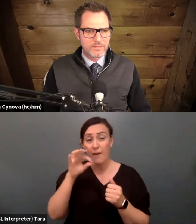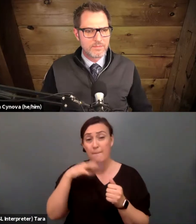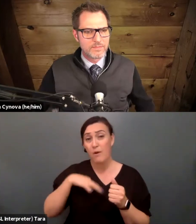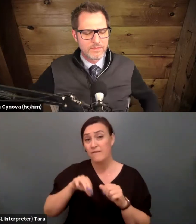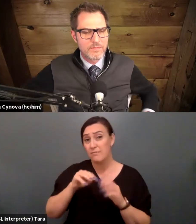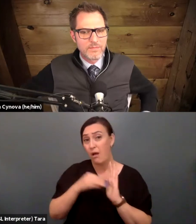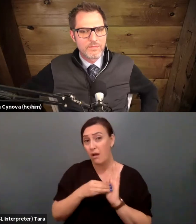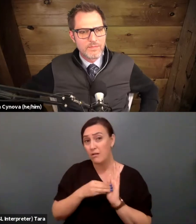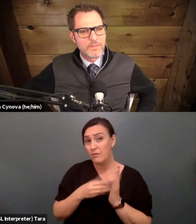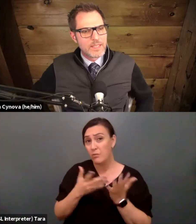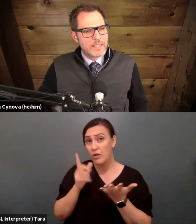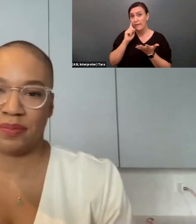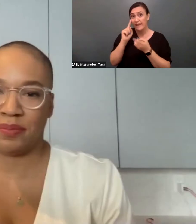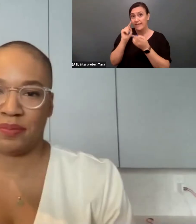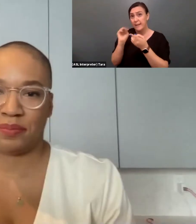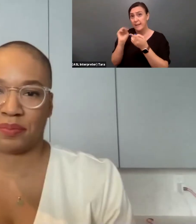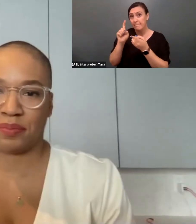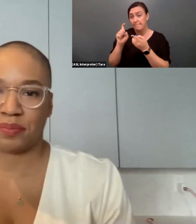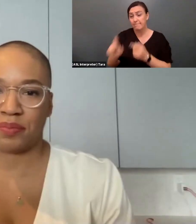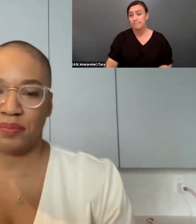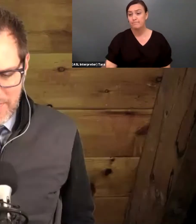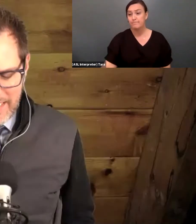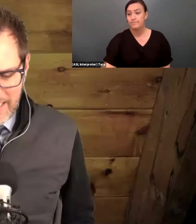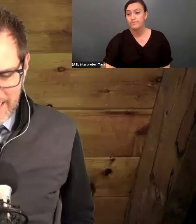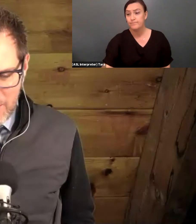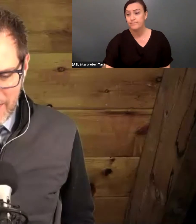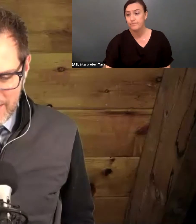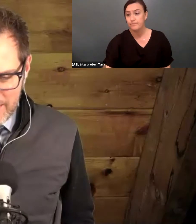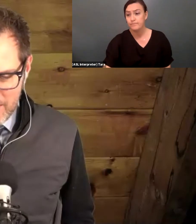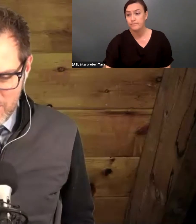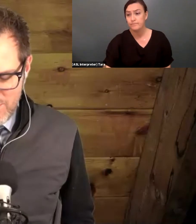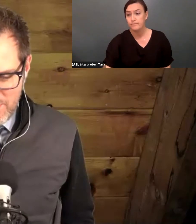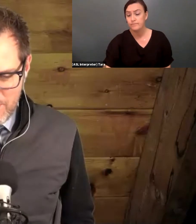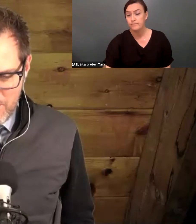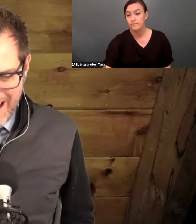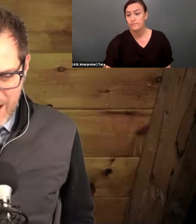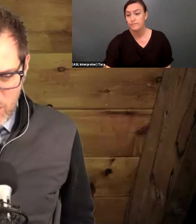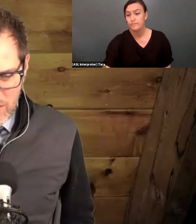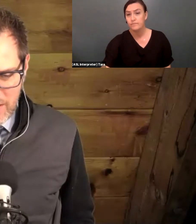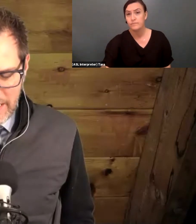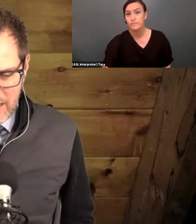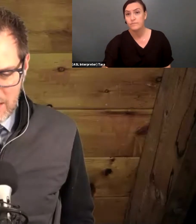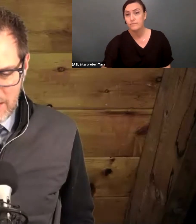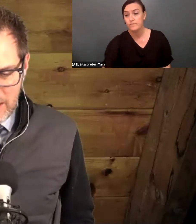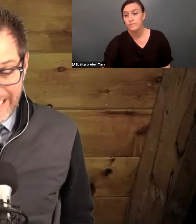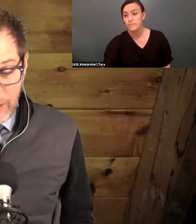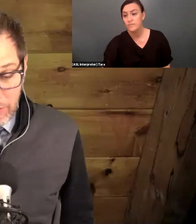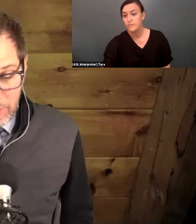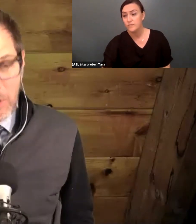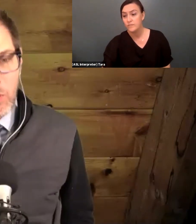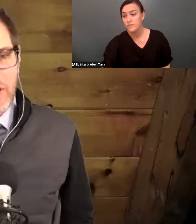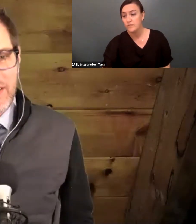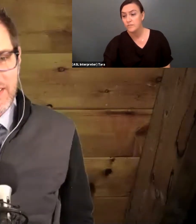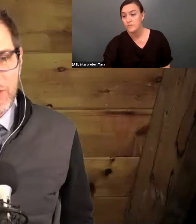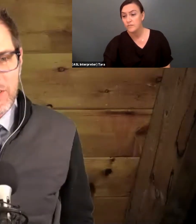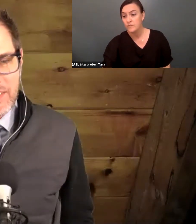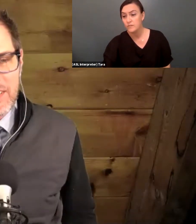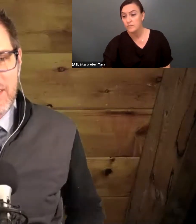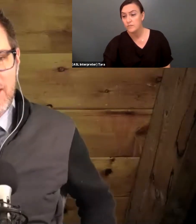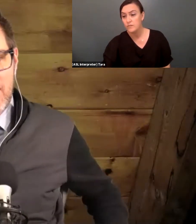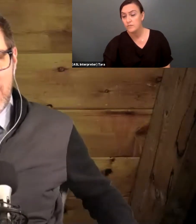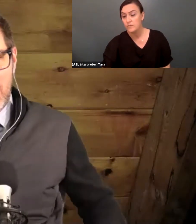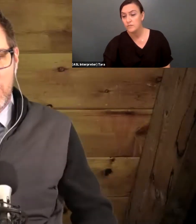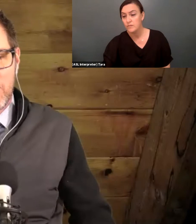What do you think about that, Tim? Yeah, I've been thinking a lot about power in leader-full